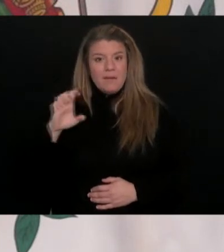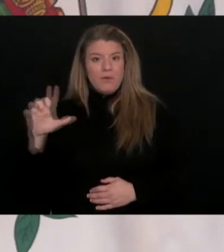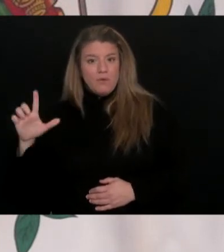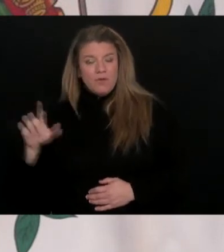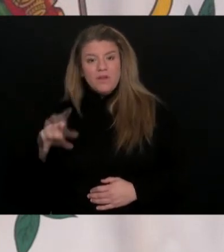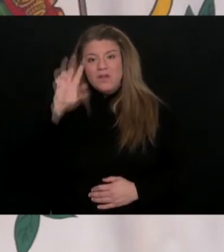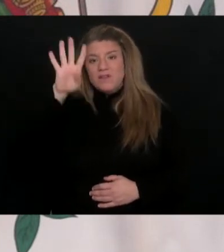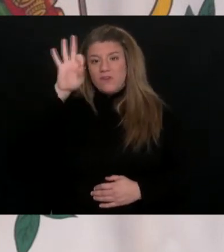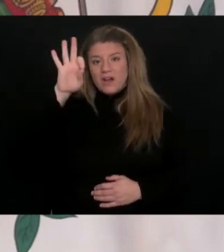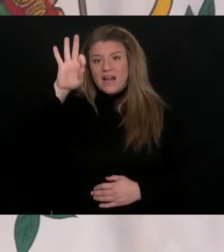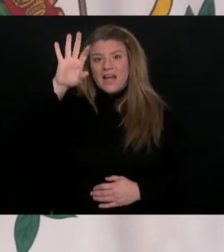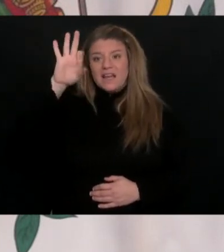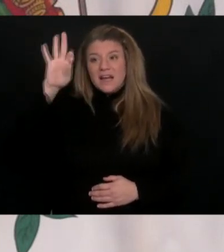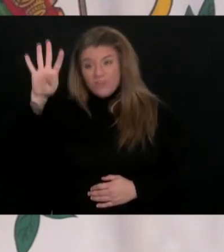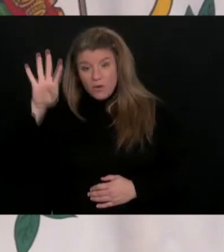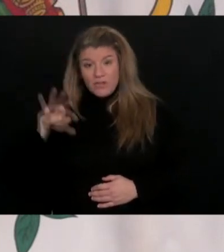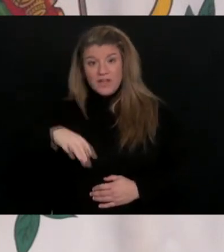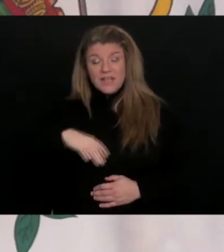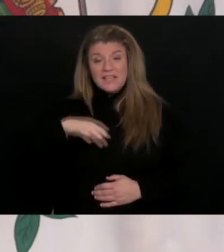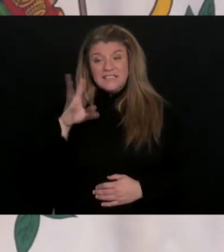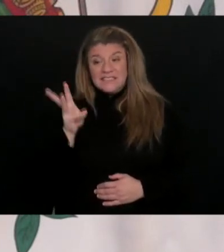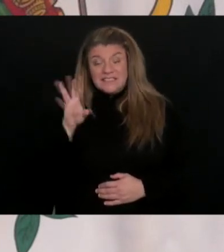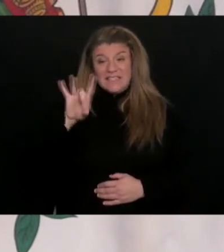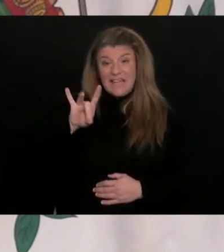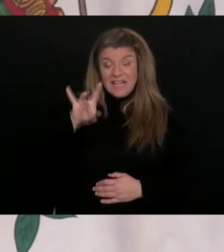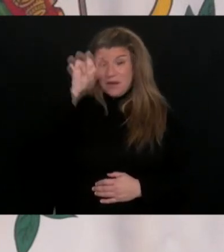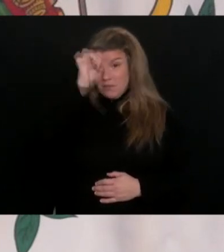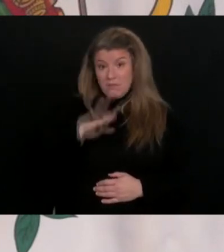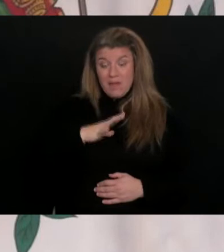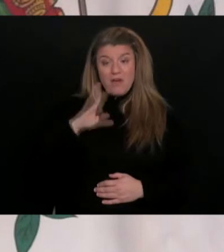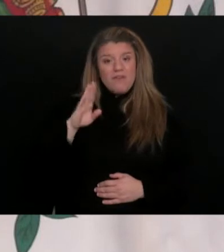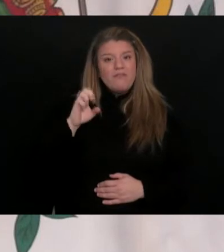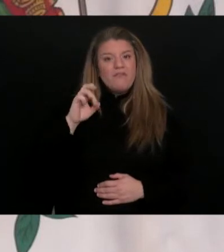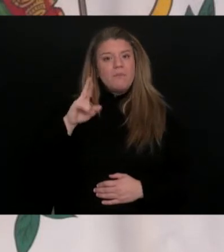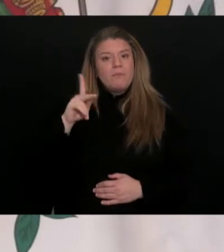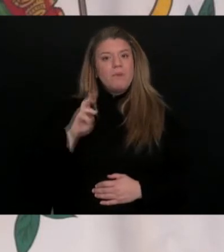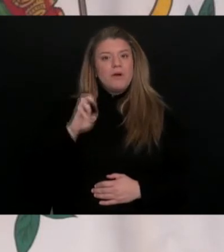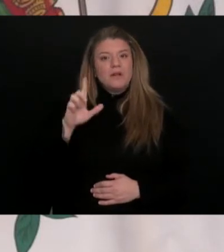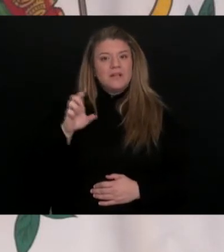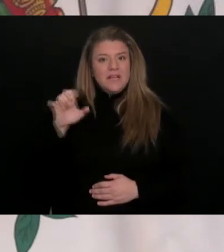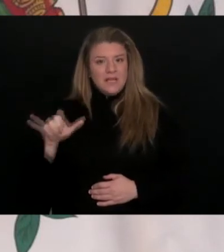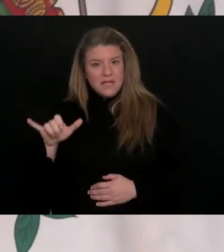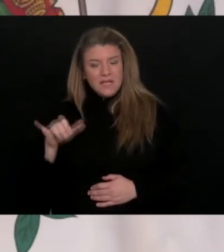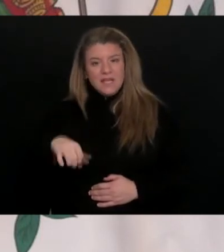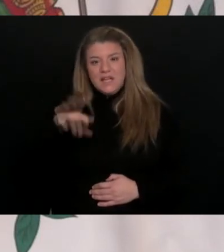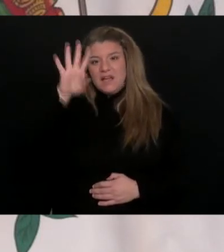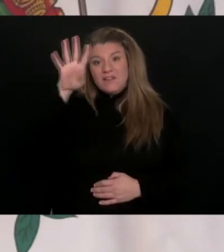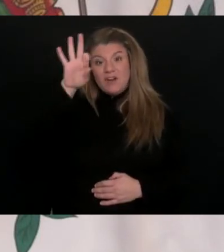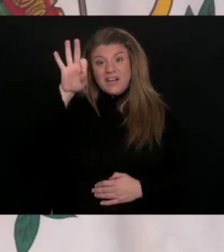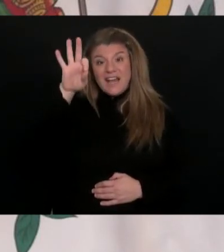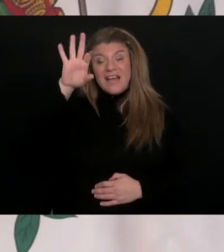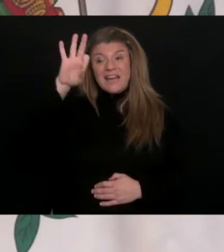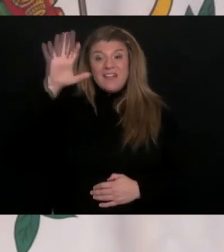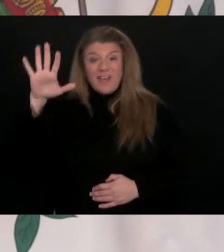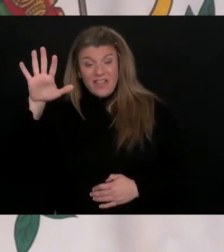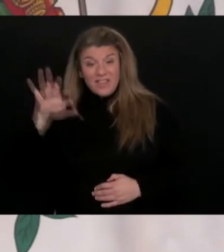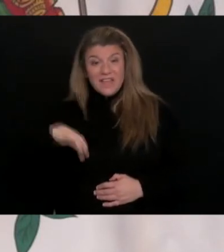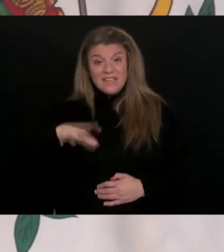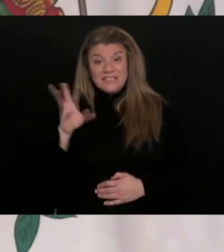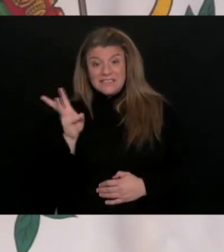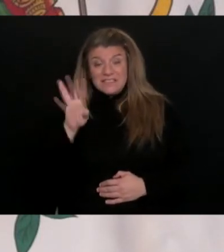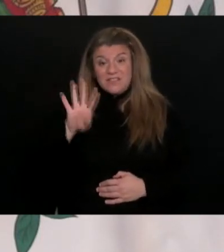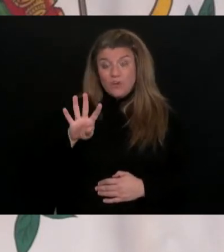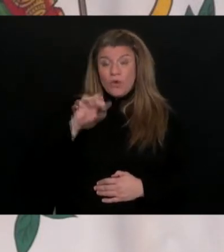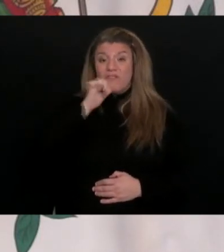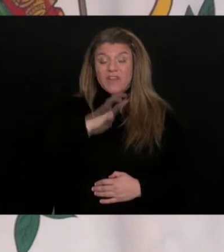The 4,994th death, a 68-year-old male from Berkeley County. The 4,995th death, a